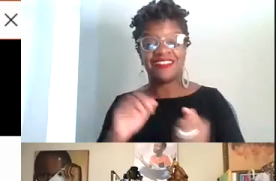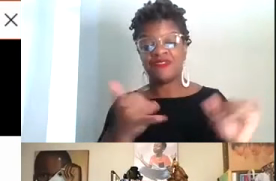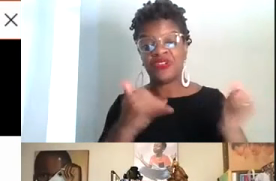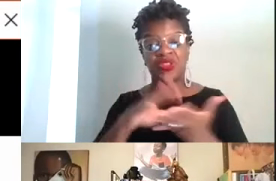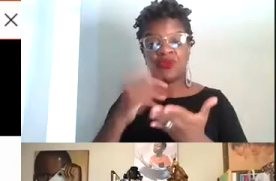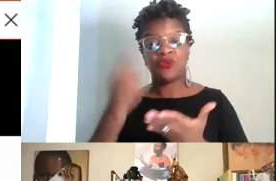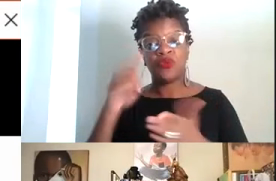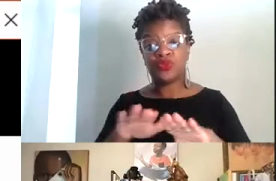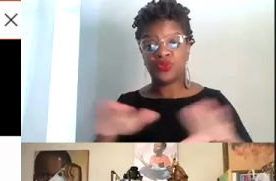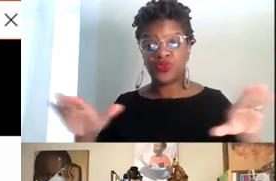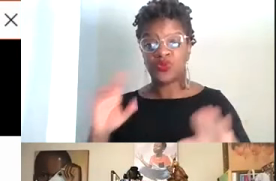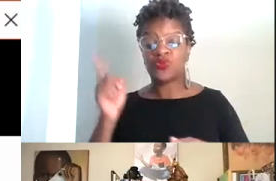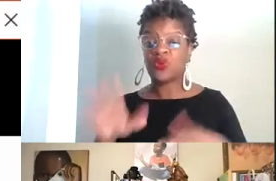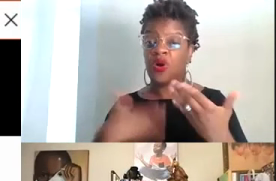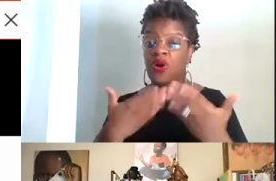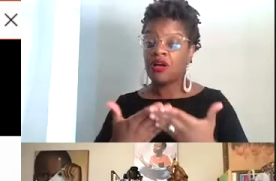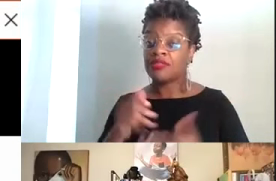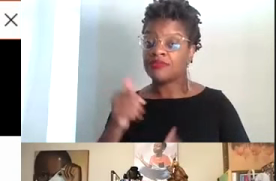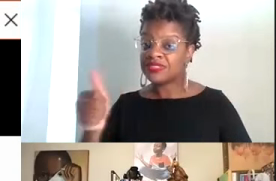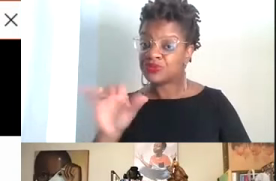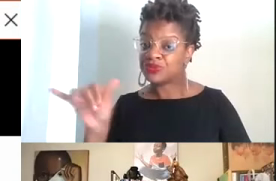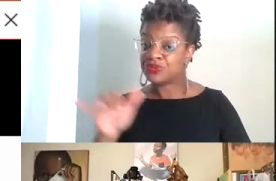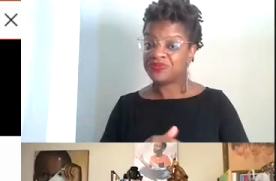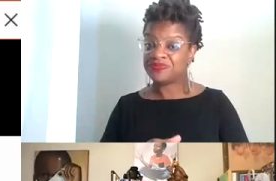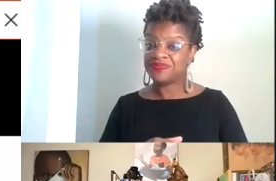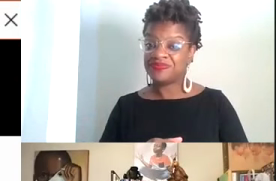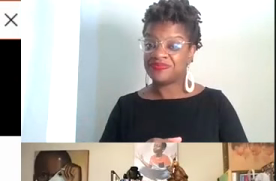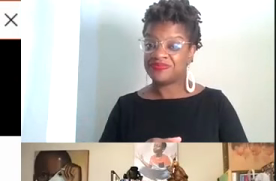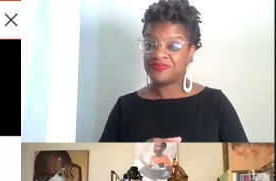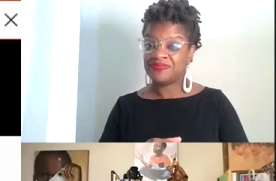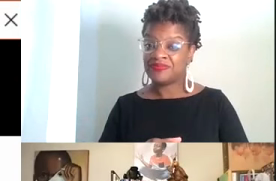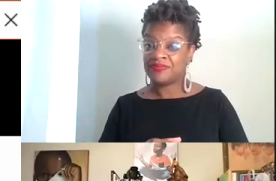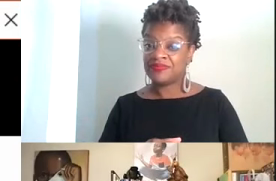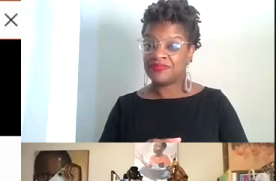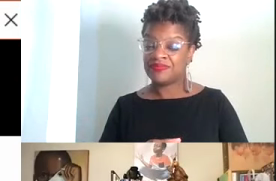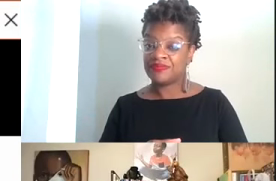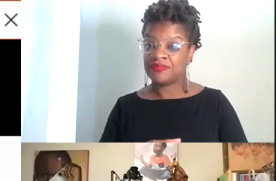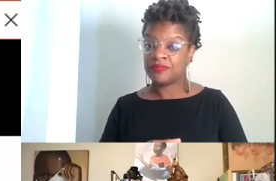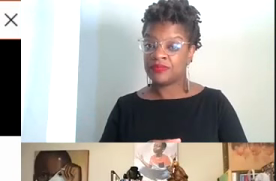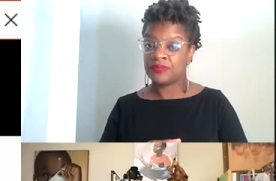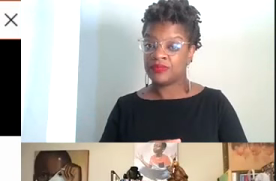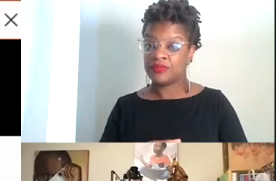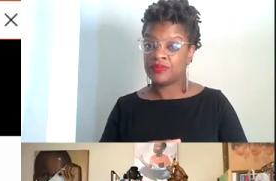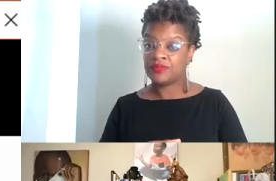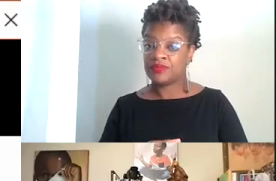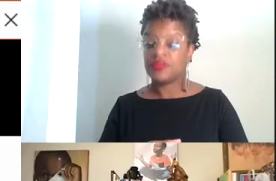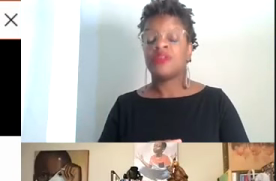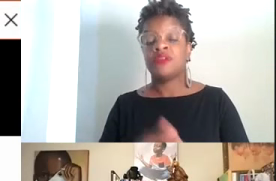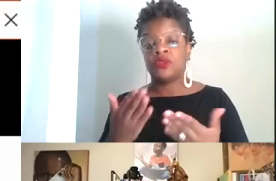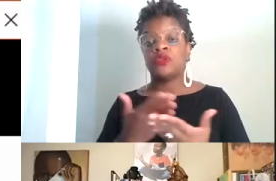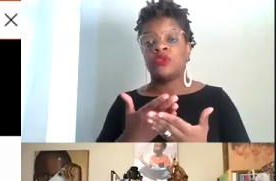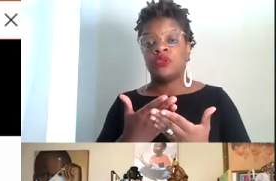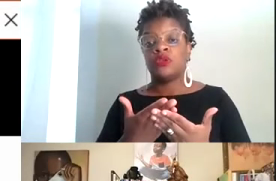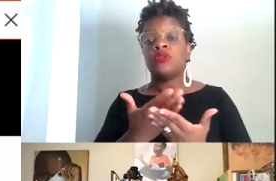kids. They're ready to fight for this for themselves. We do have, despite the lack of resources that